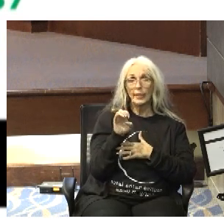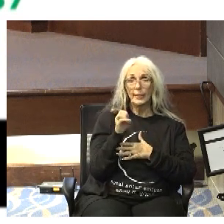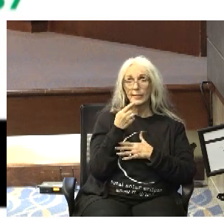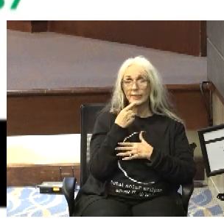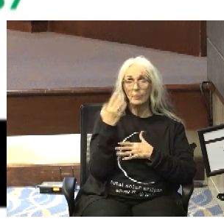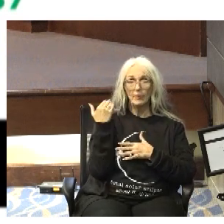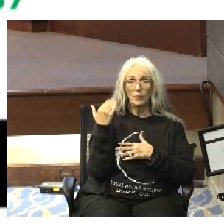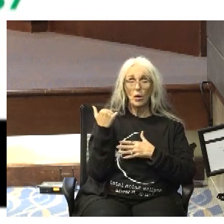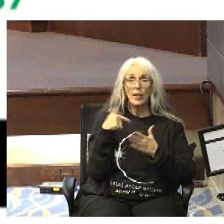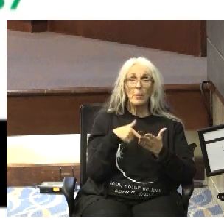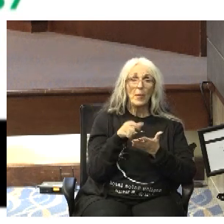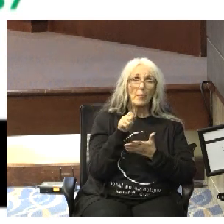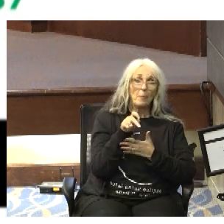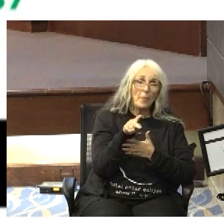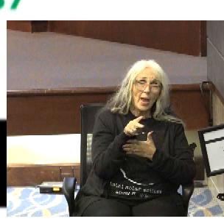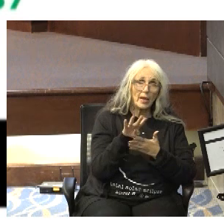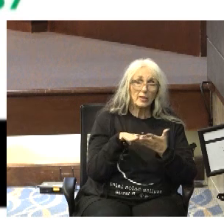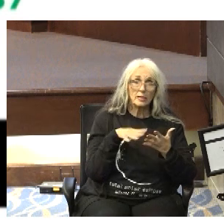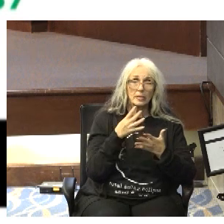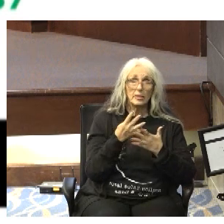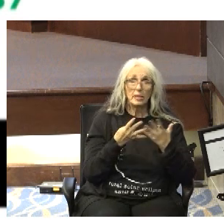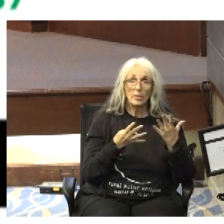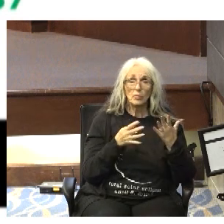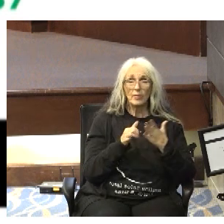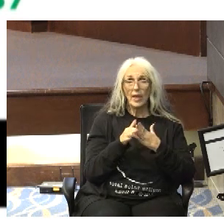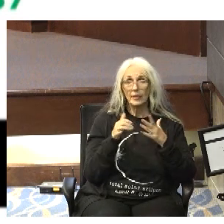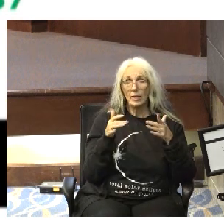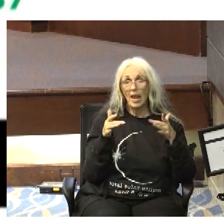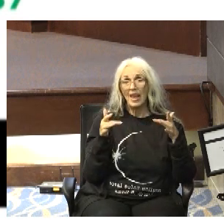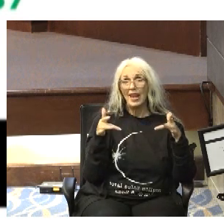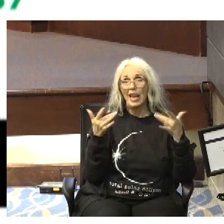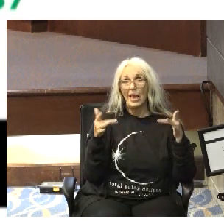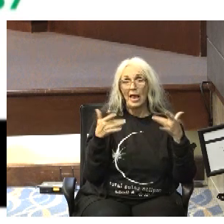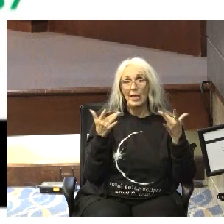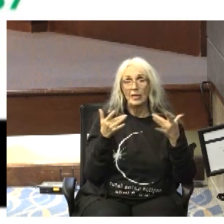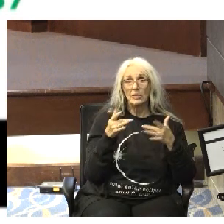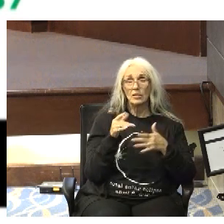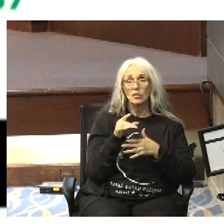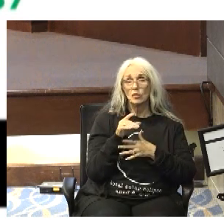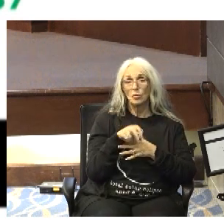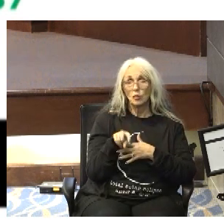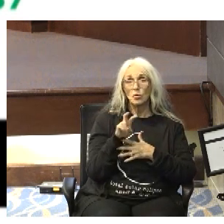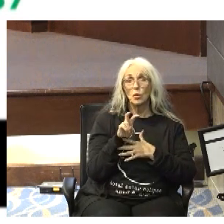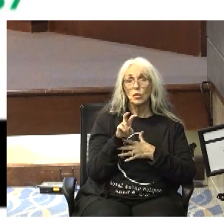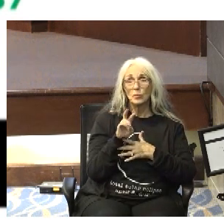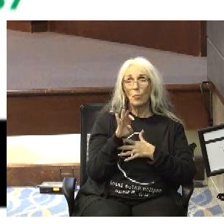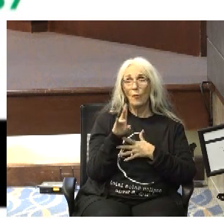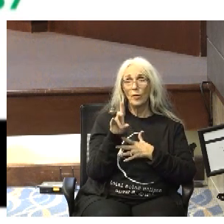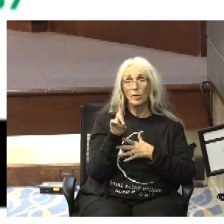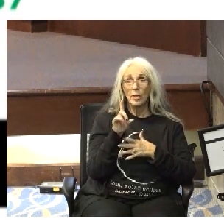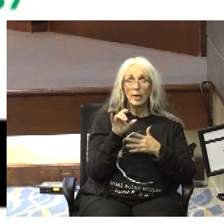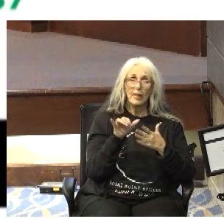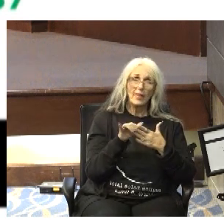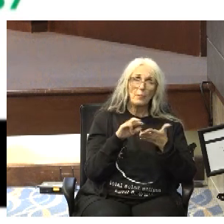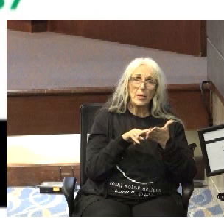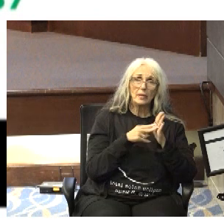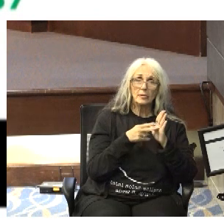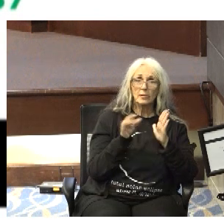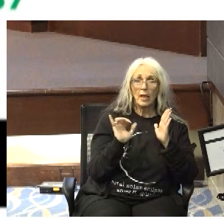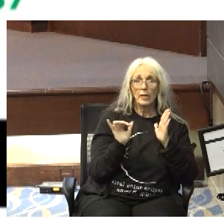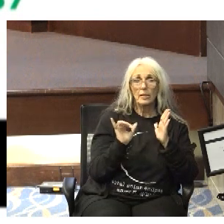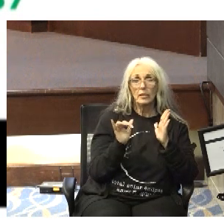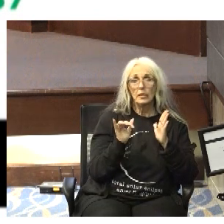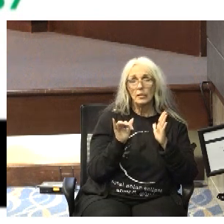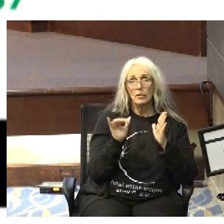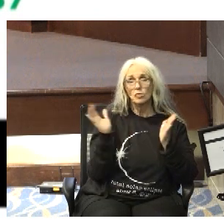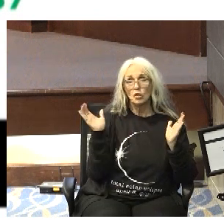that repayment schedule is light on the TERS 4 side in the early years, meaning